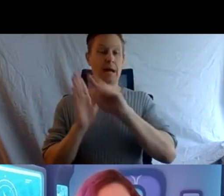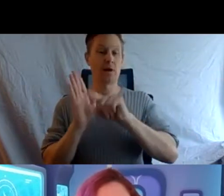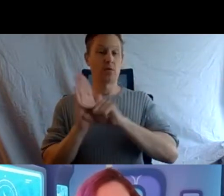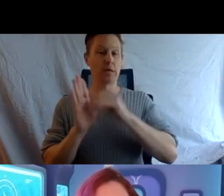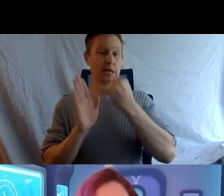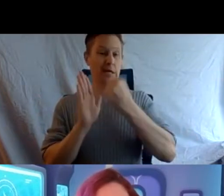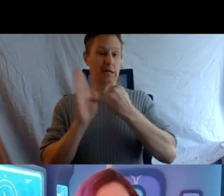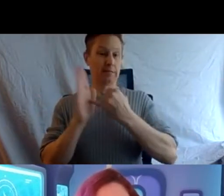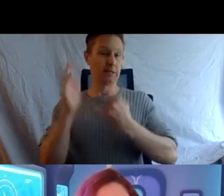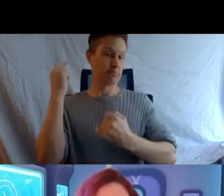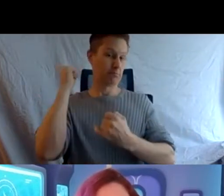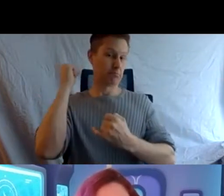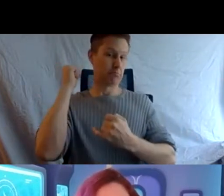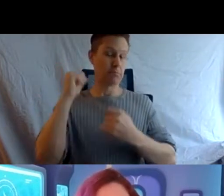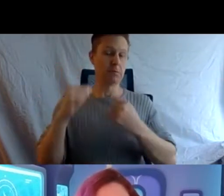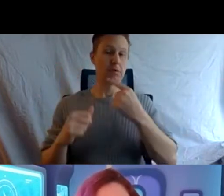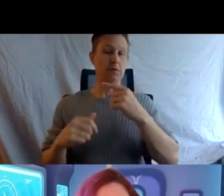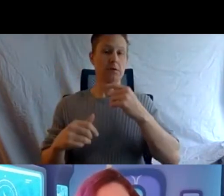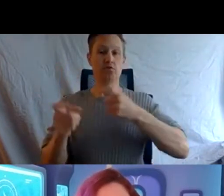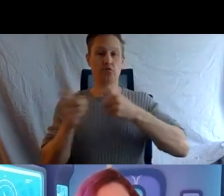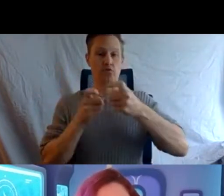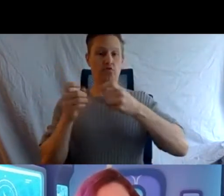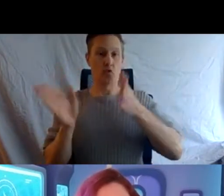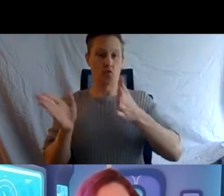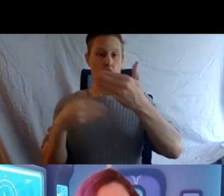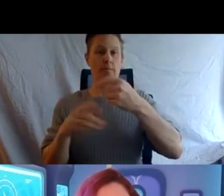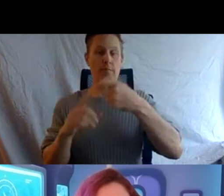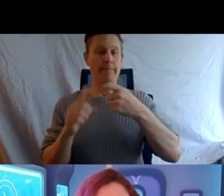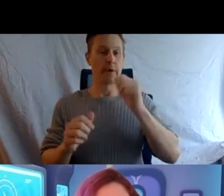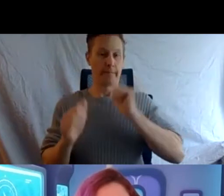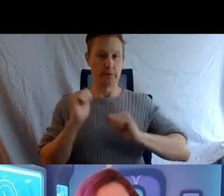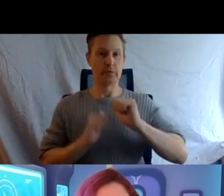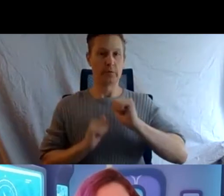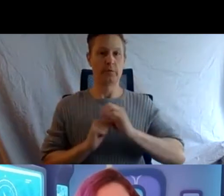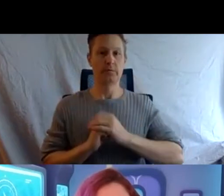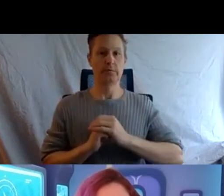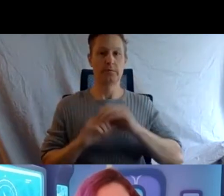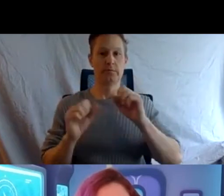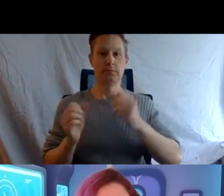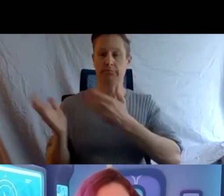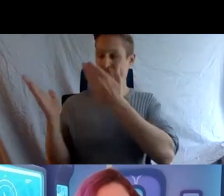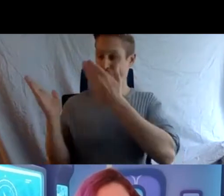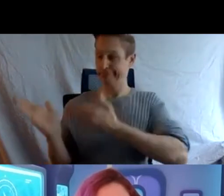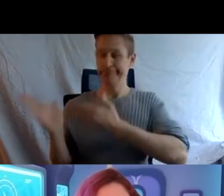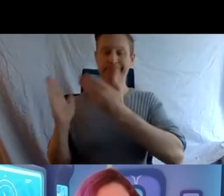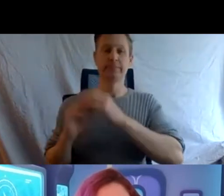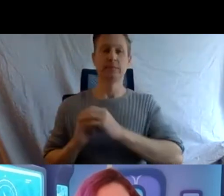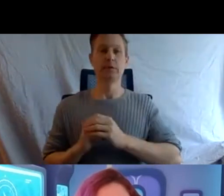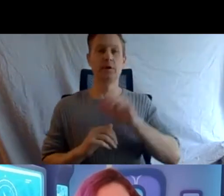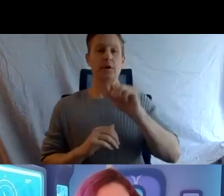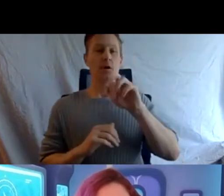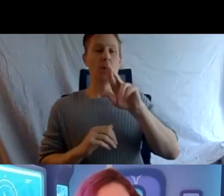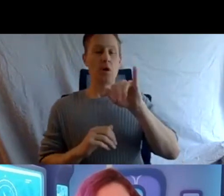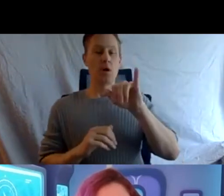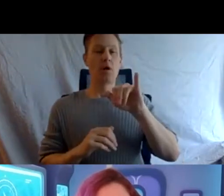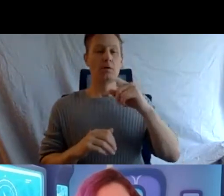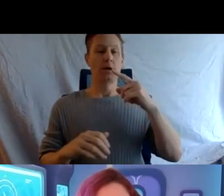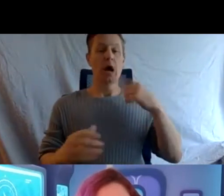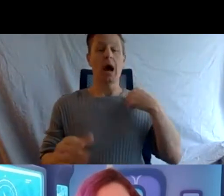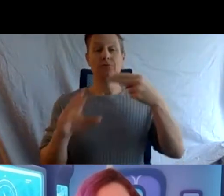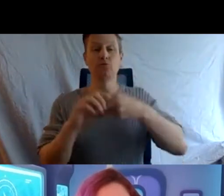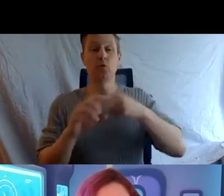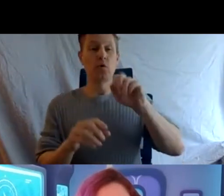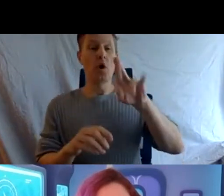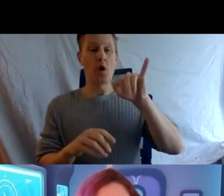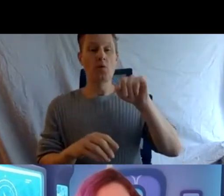show. It's the control room. When I came on the show, Ari already existed as a character and was